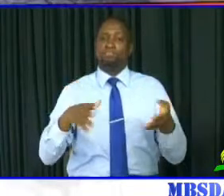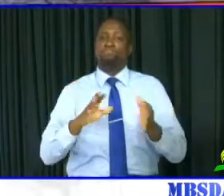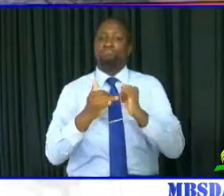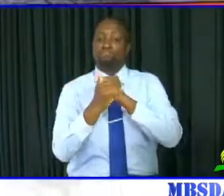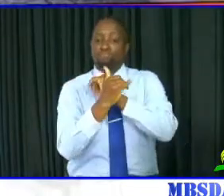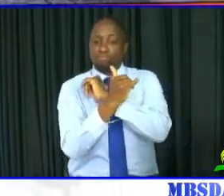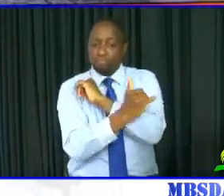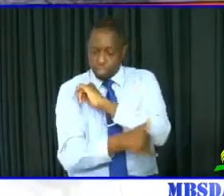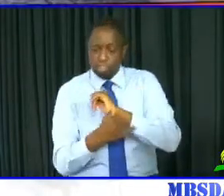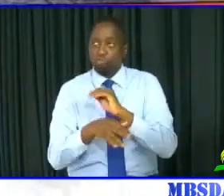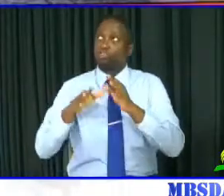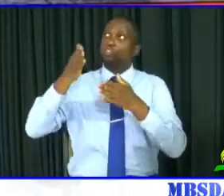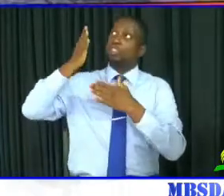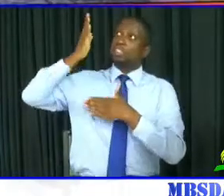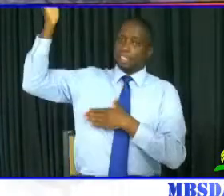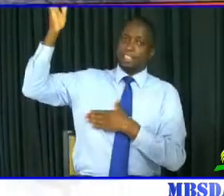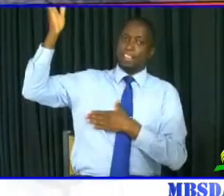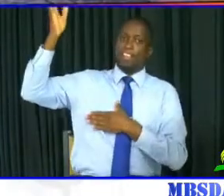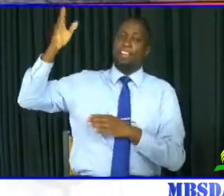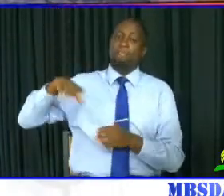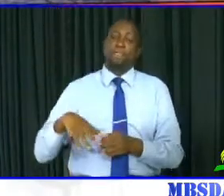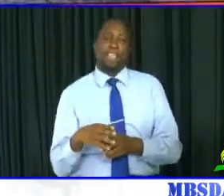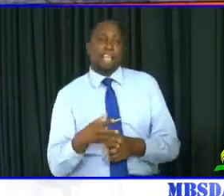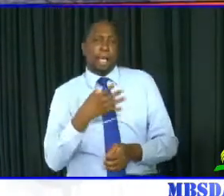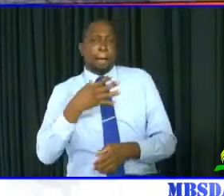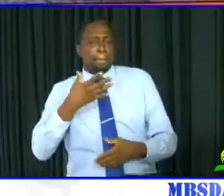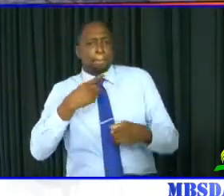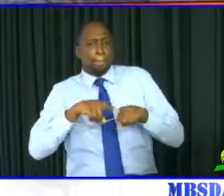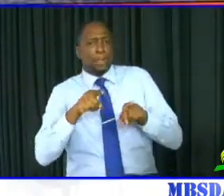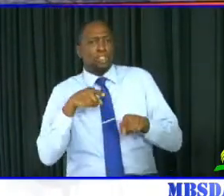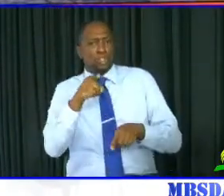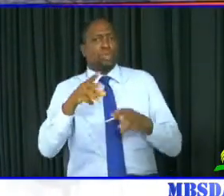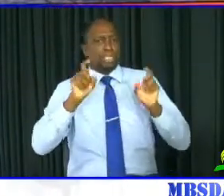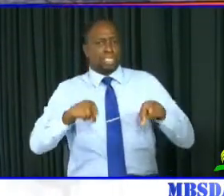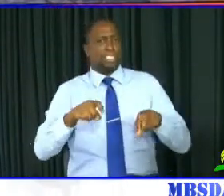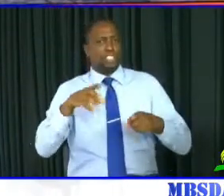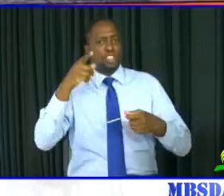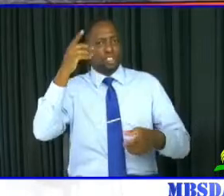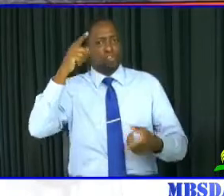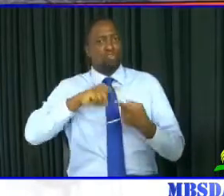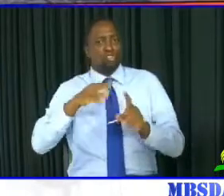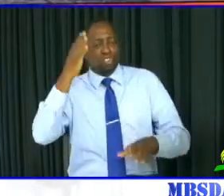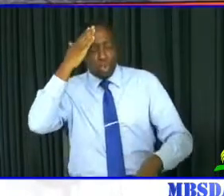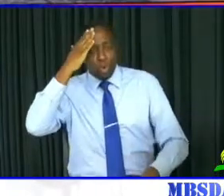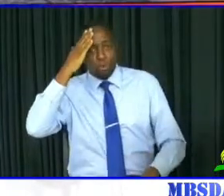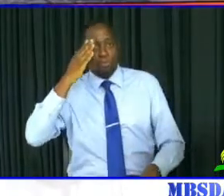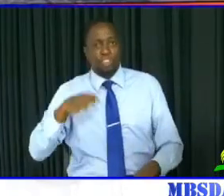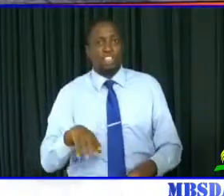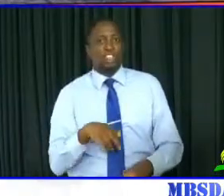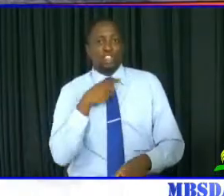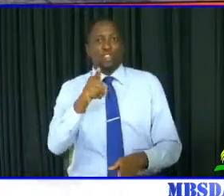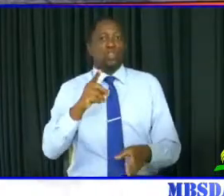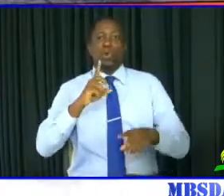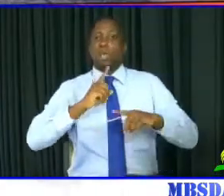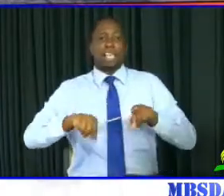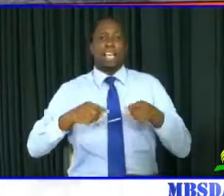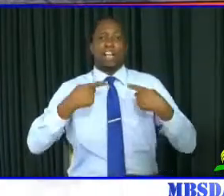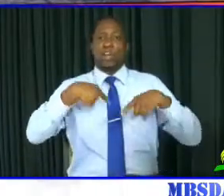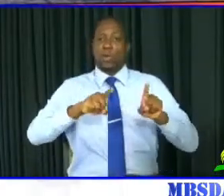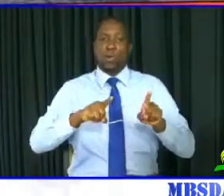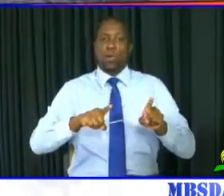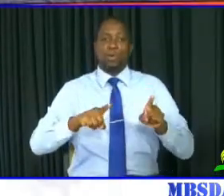kingdom. While the border is open, you got to know that the security is tight. Think for a moment.